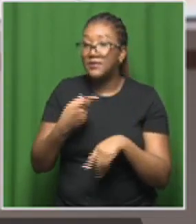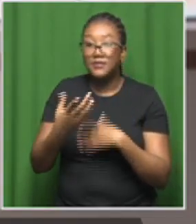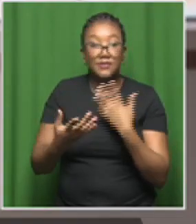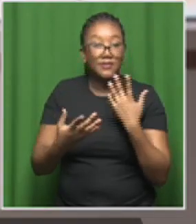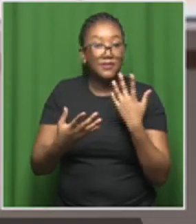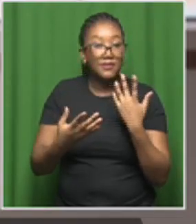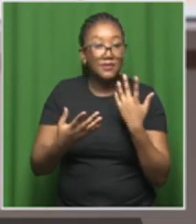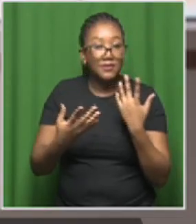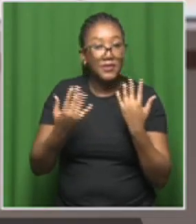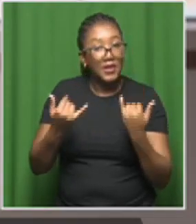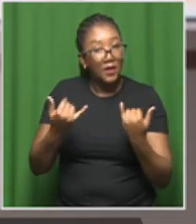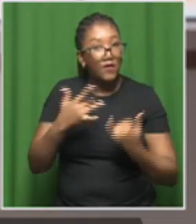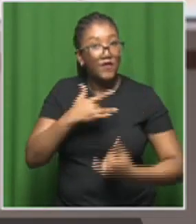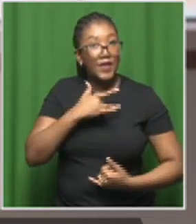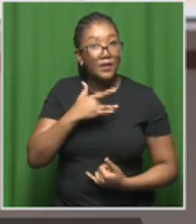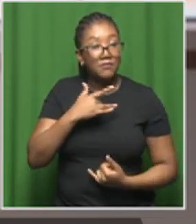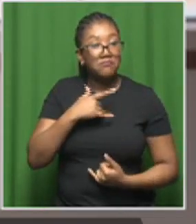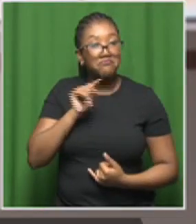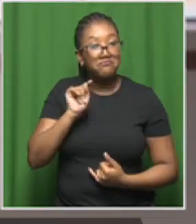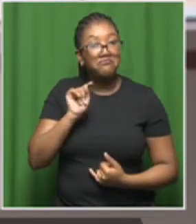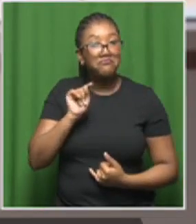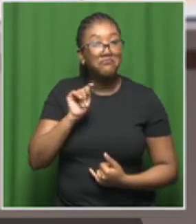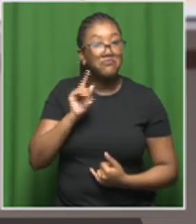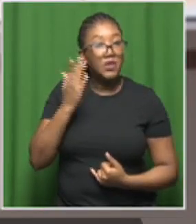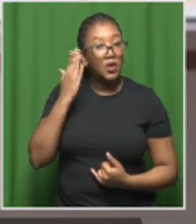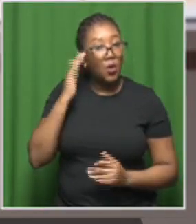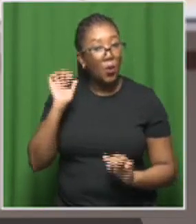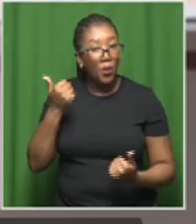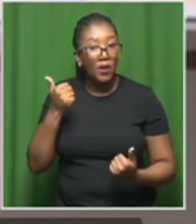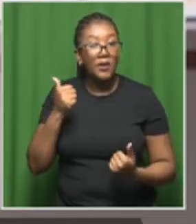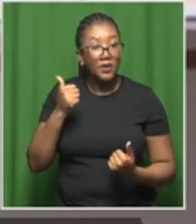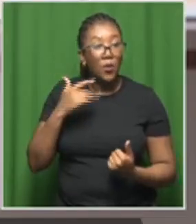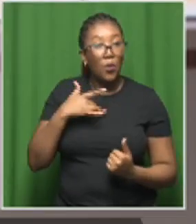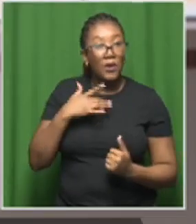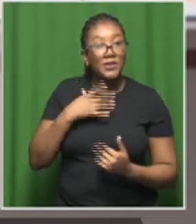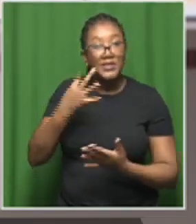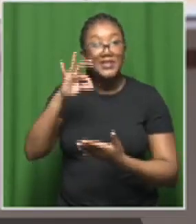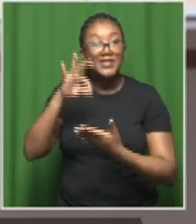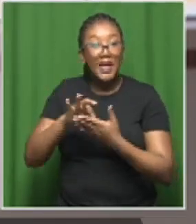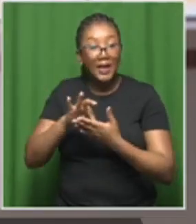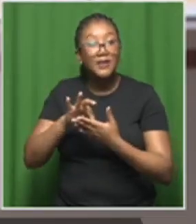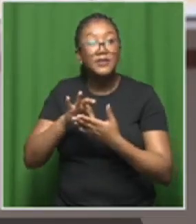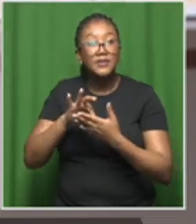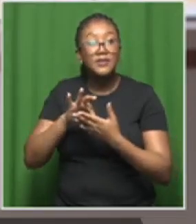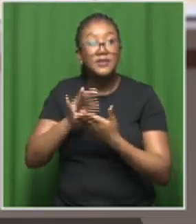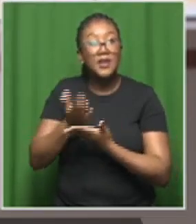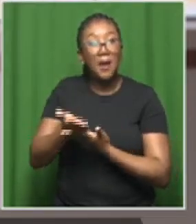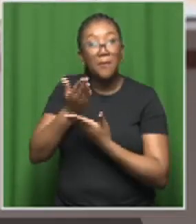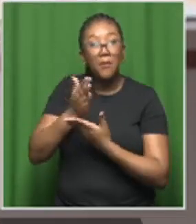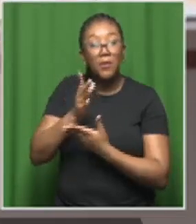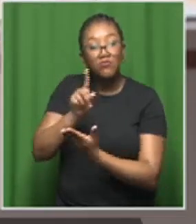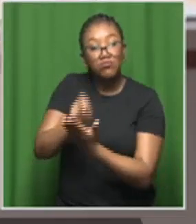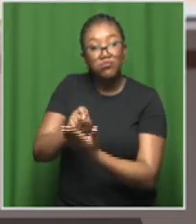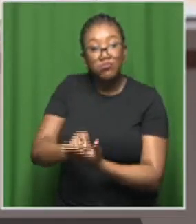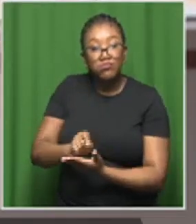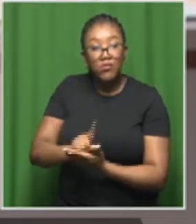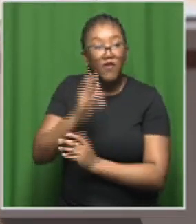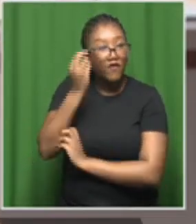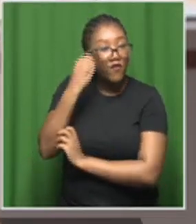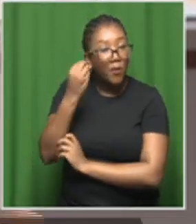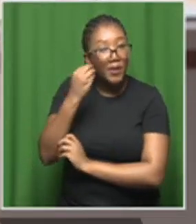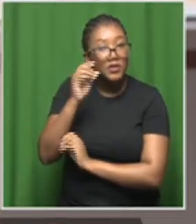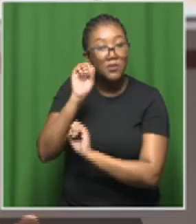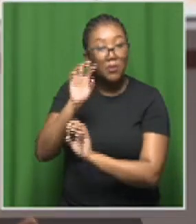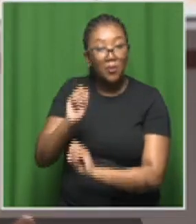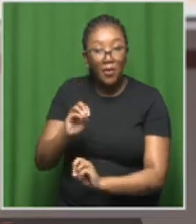And so if you are if you know the collective, you can sign up to join the different initiatives.